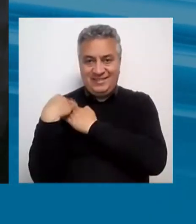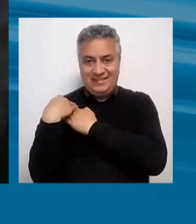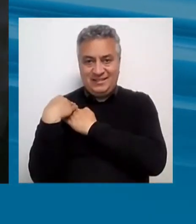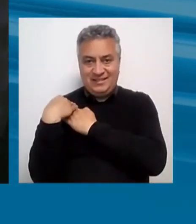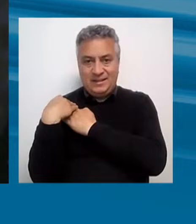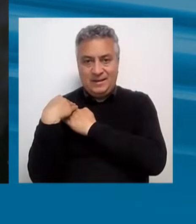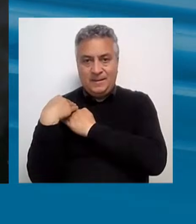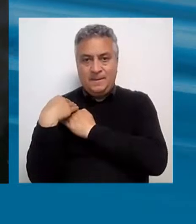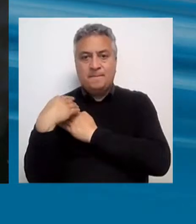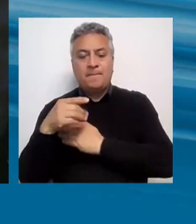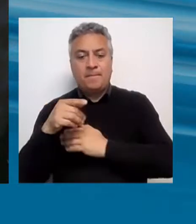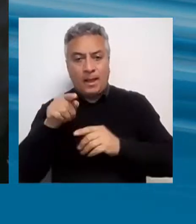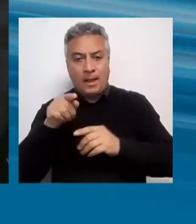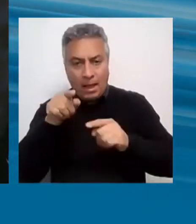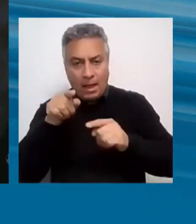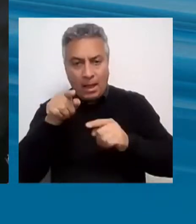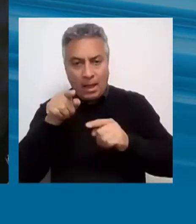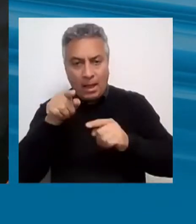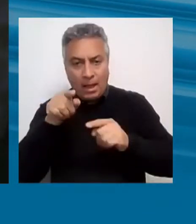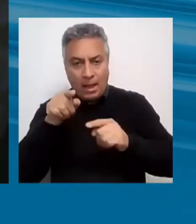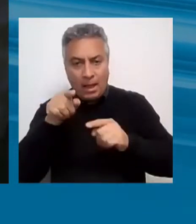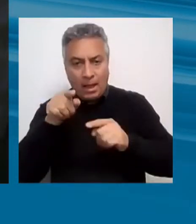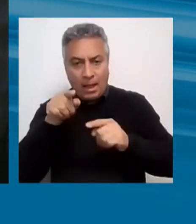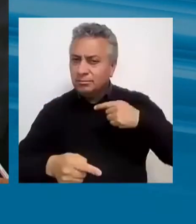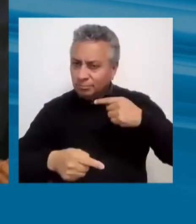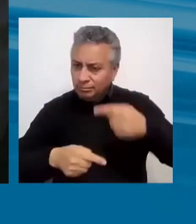And this cycle that we know